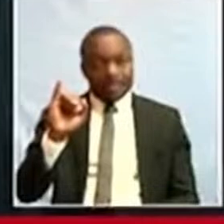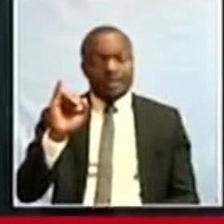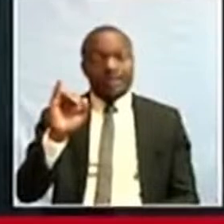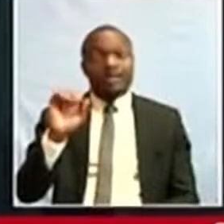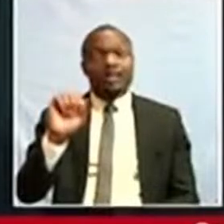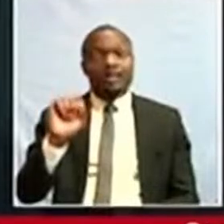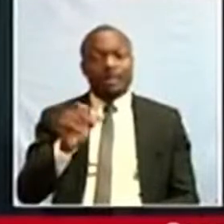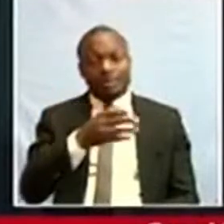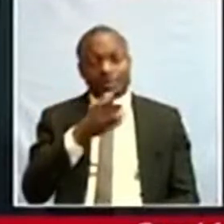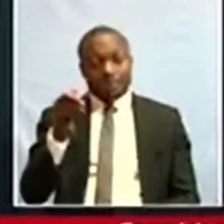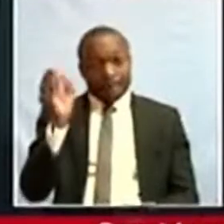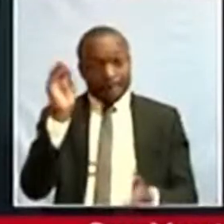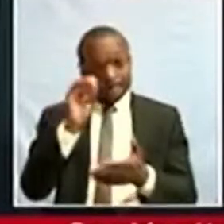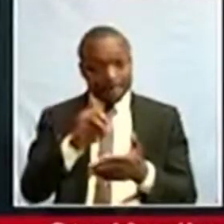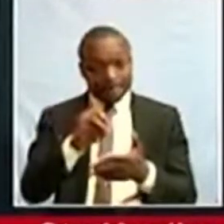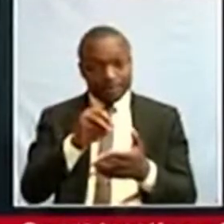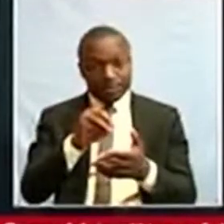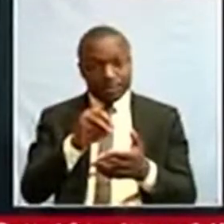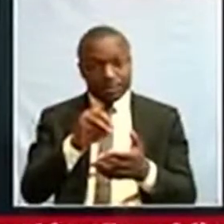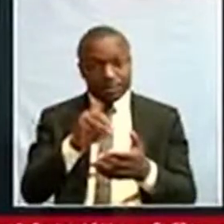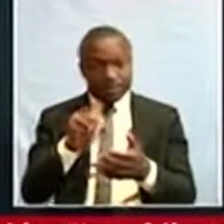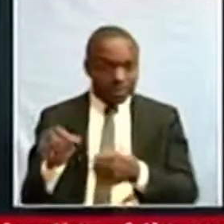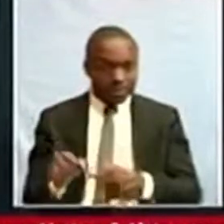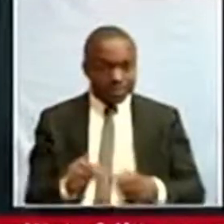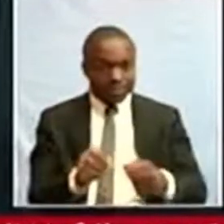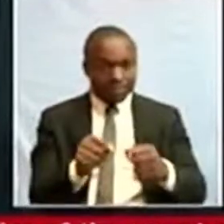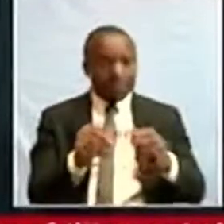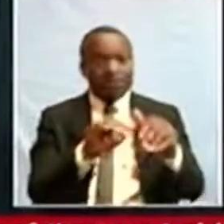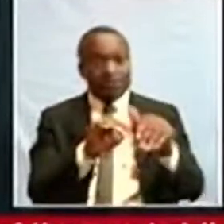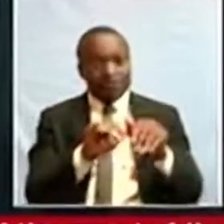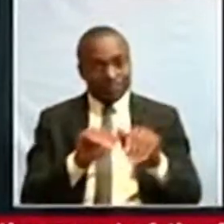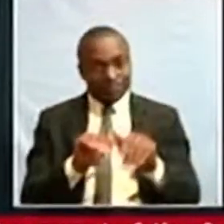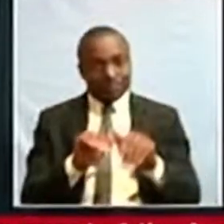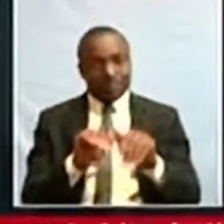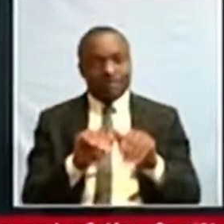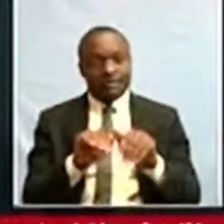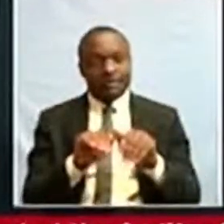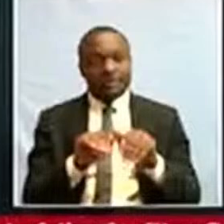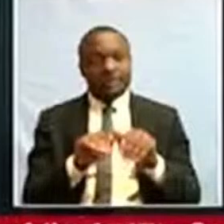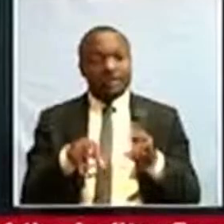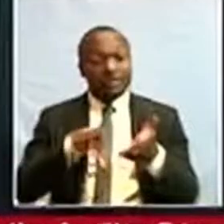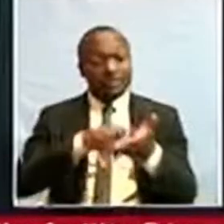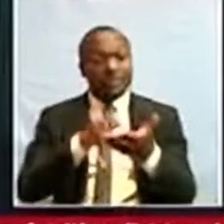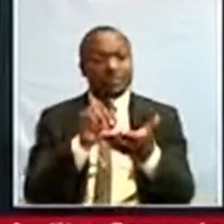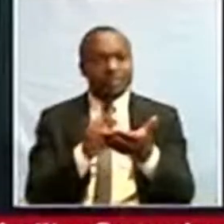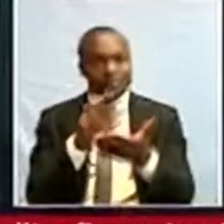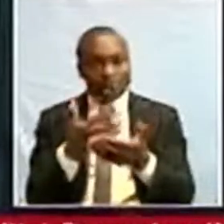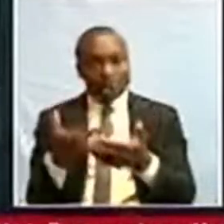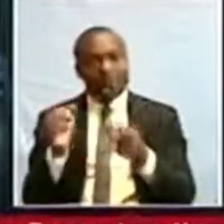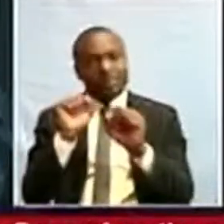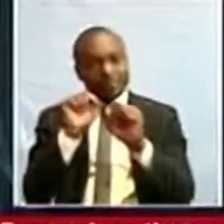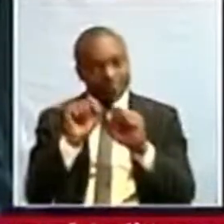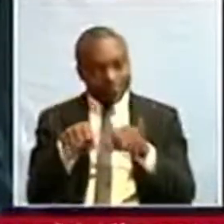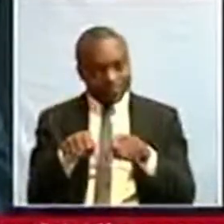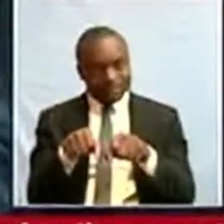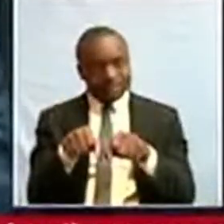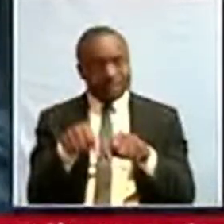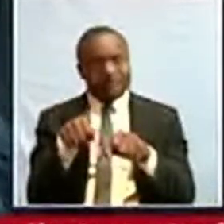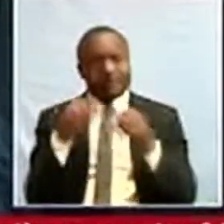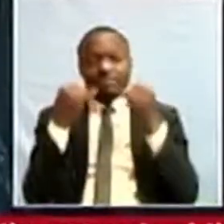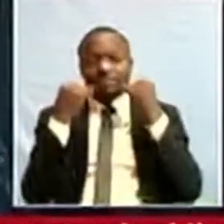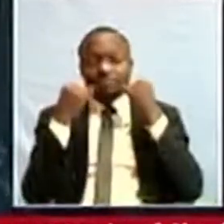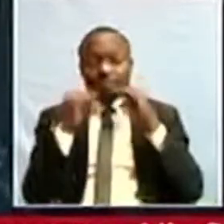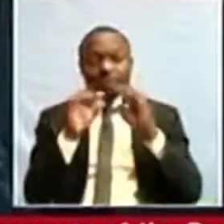system in order to avoid the recurrence of such shortcomings. So maybe you can inform